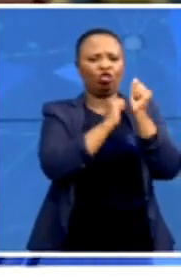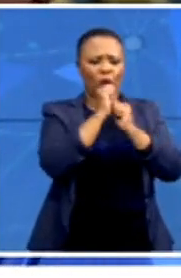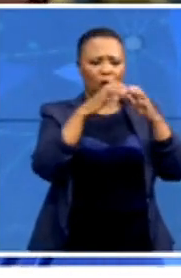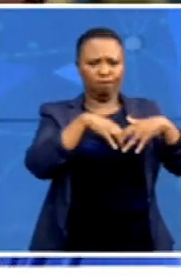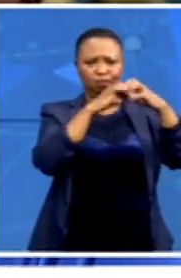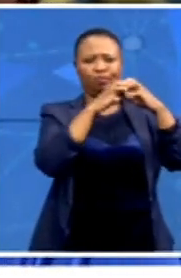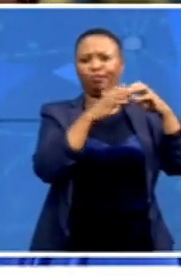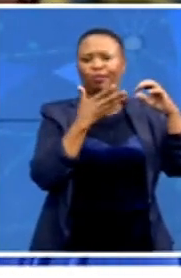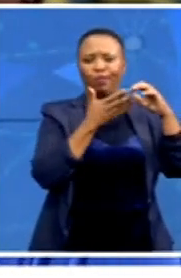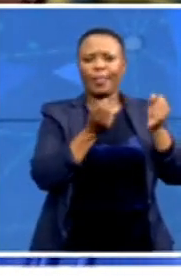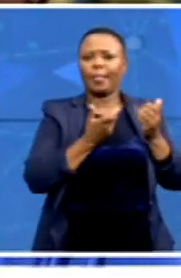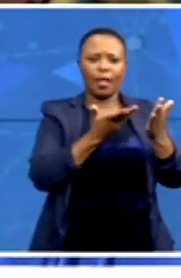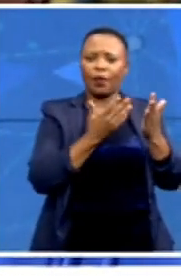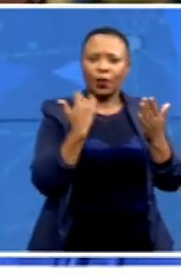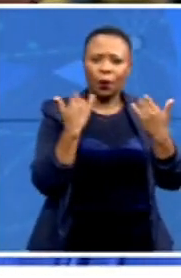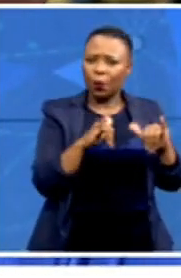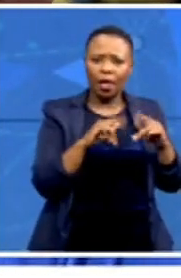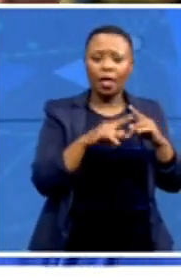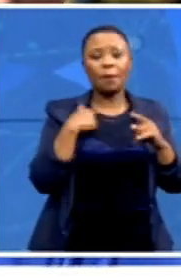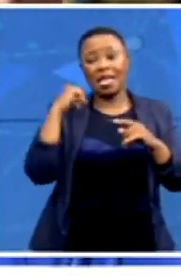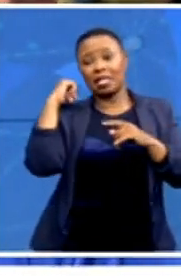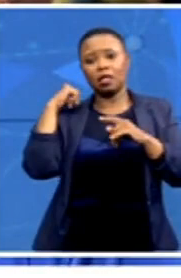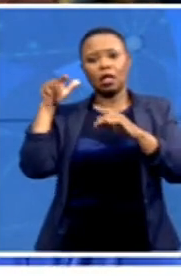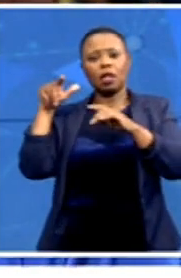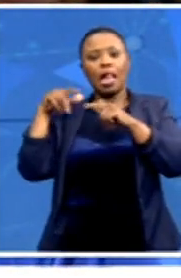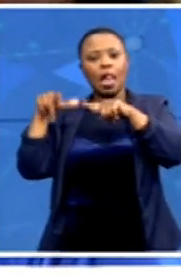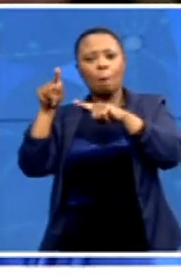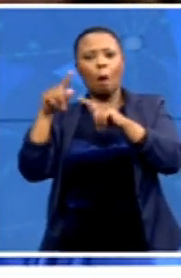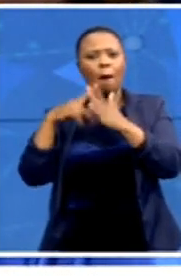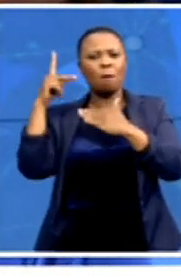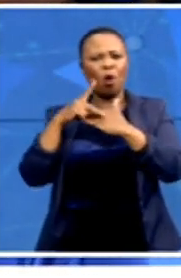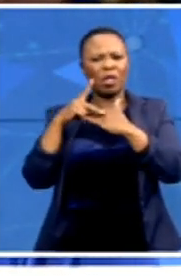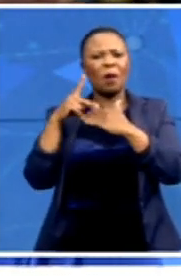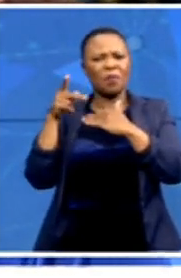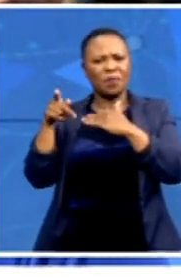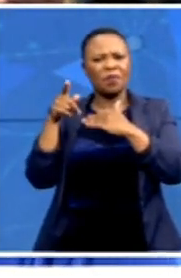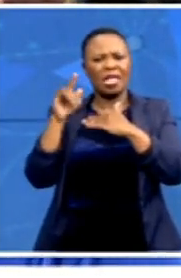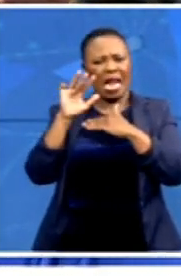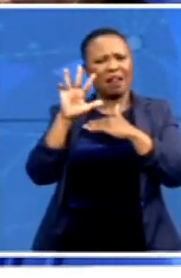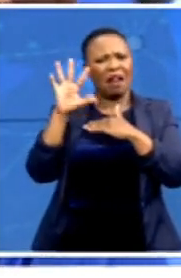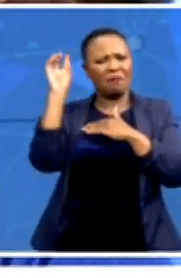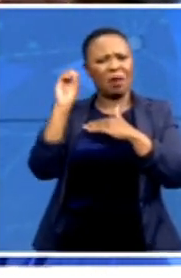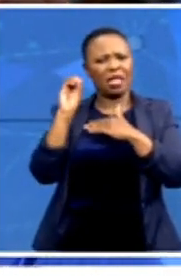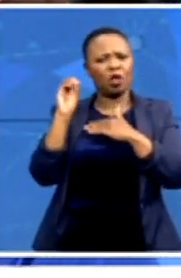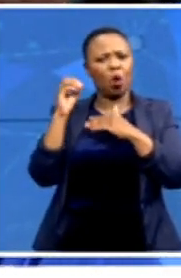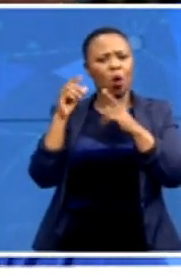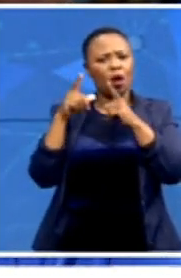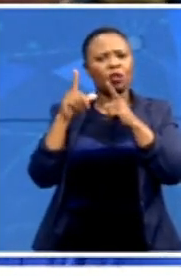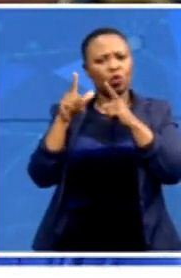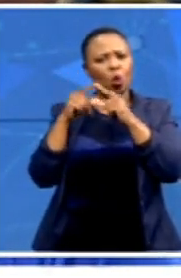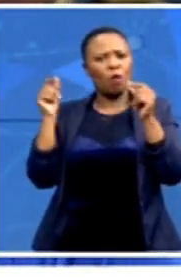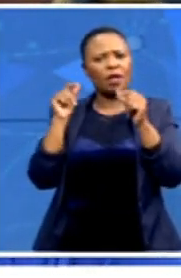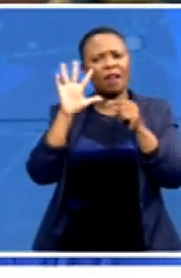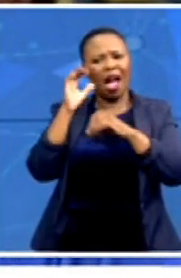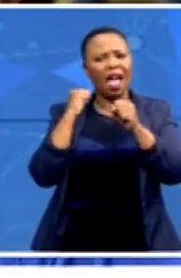was in Limpopo. There's a project there with a water reservoir. It's been 95% complete for the last 5 years. In Mogalakwena as well,